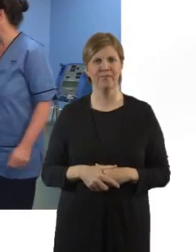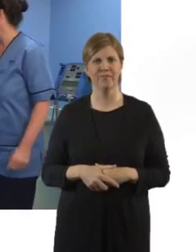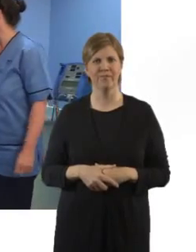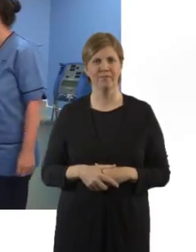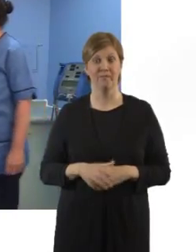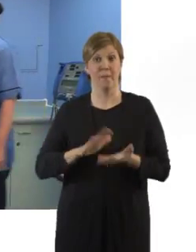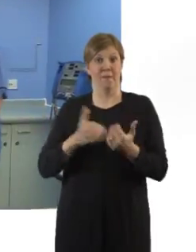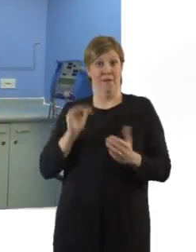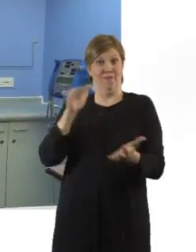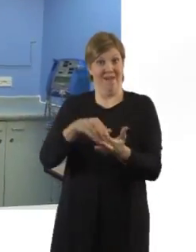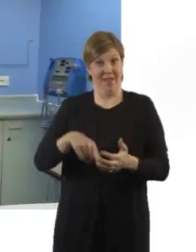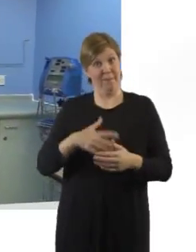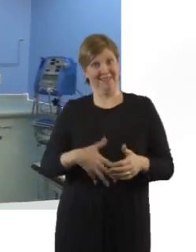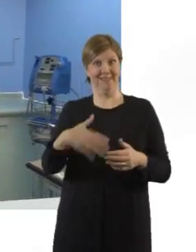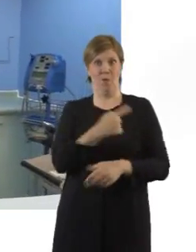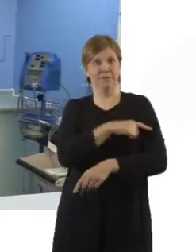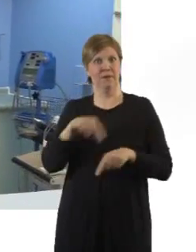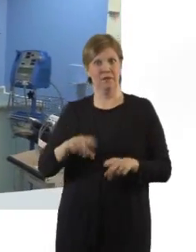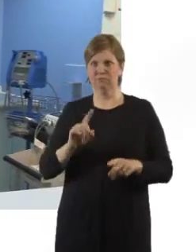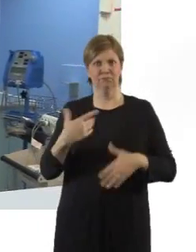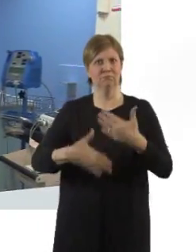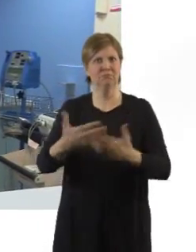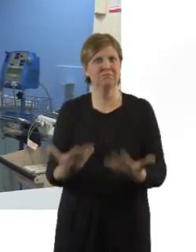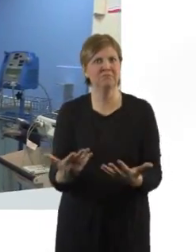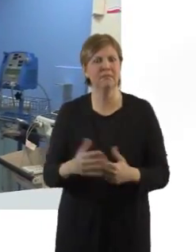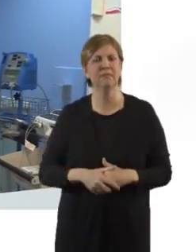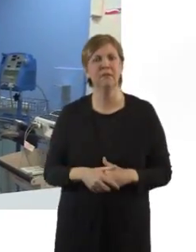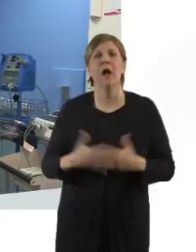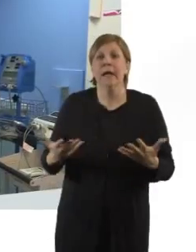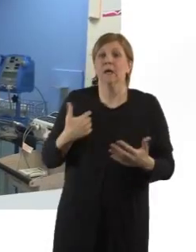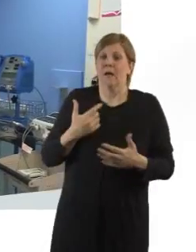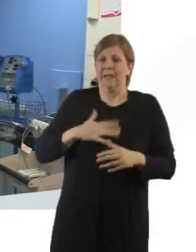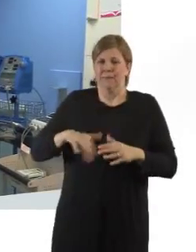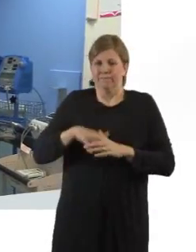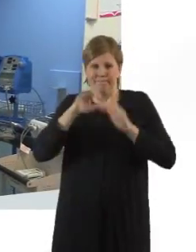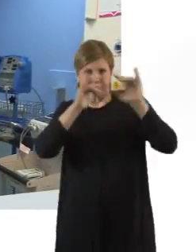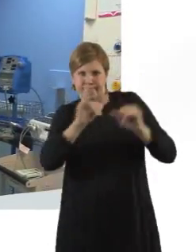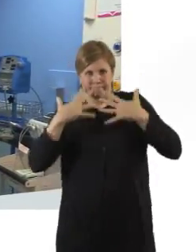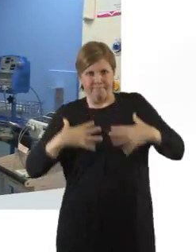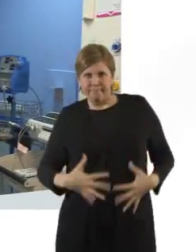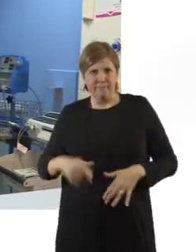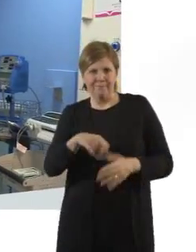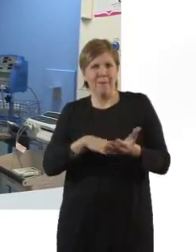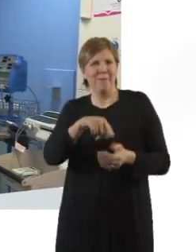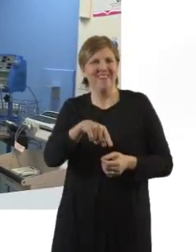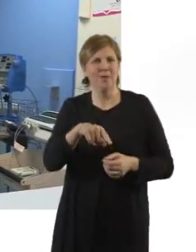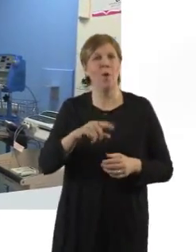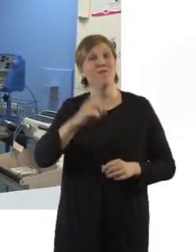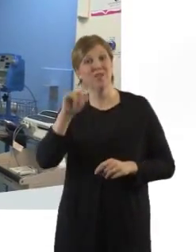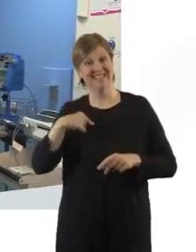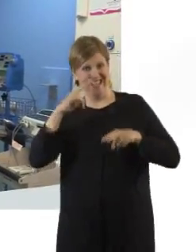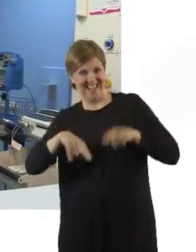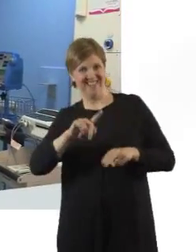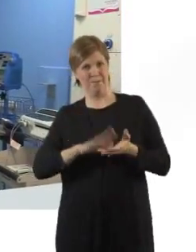Hi there. Hello, I'm Sharon. Hi, I'm EA, the midwife. Can I just ask you to use the gel, please? Certainly. Thank you.